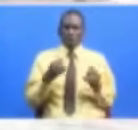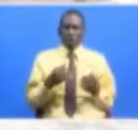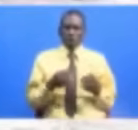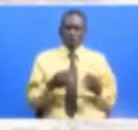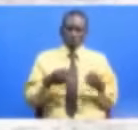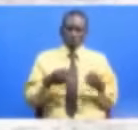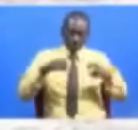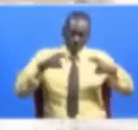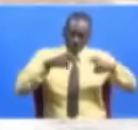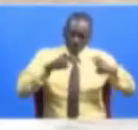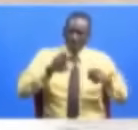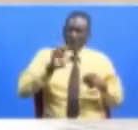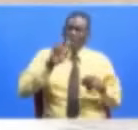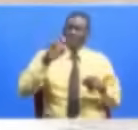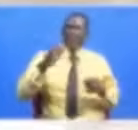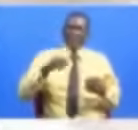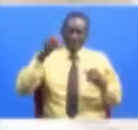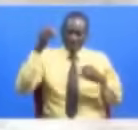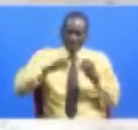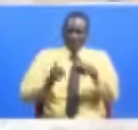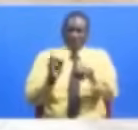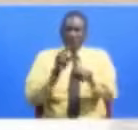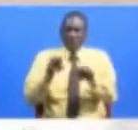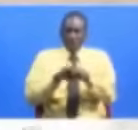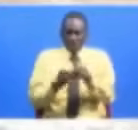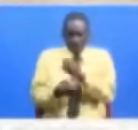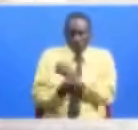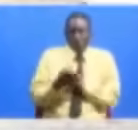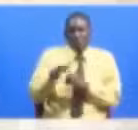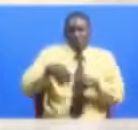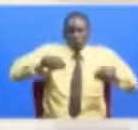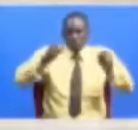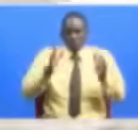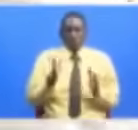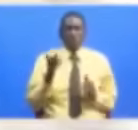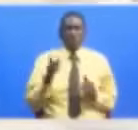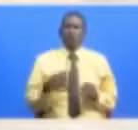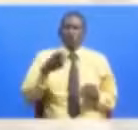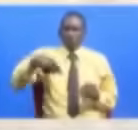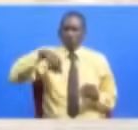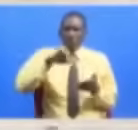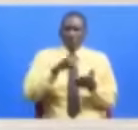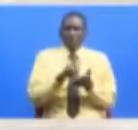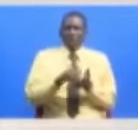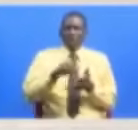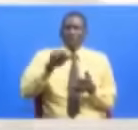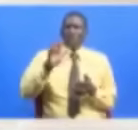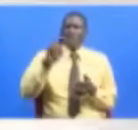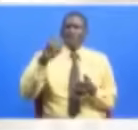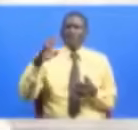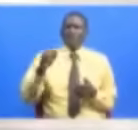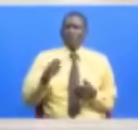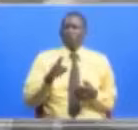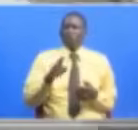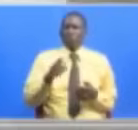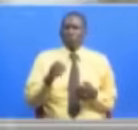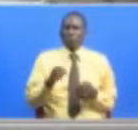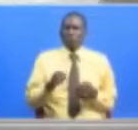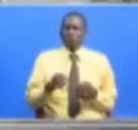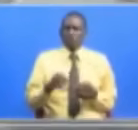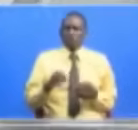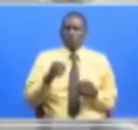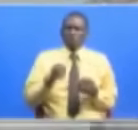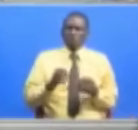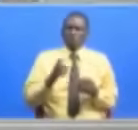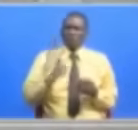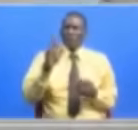We trace Lang'at's last moments as told by Dominic. He tells us that Lang'at was silent in the about 1-hour-kilometer